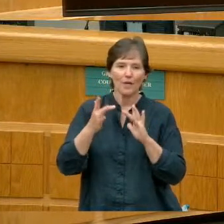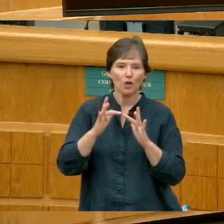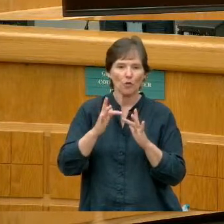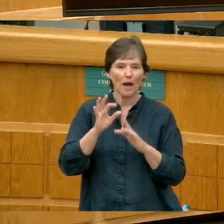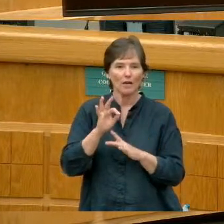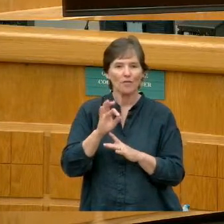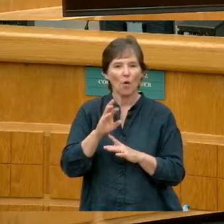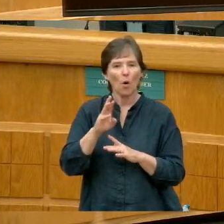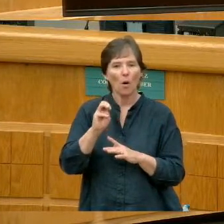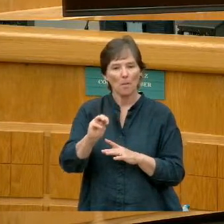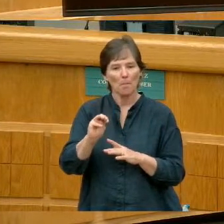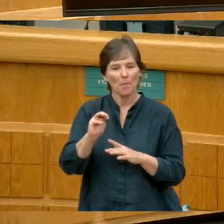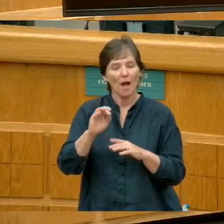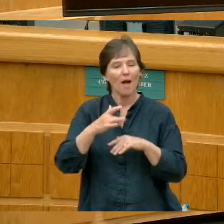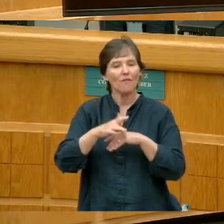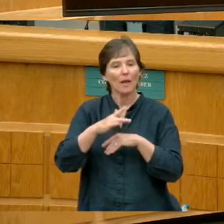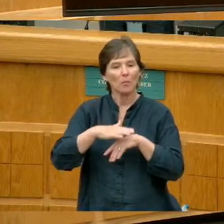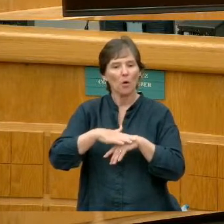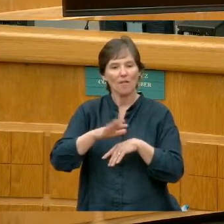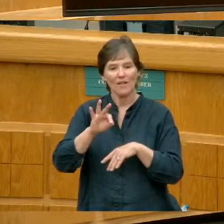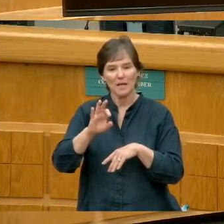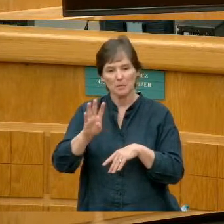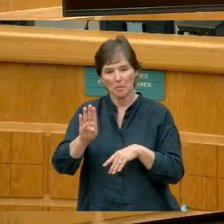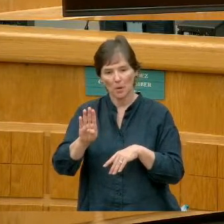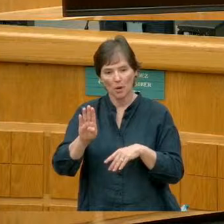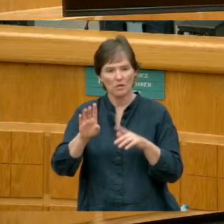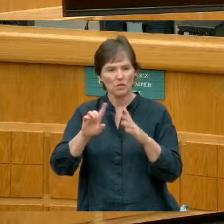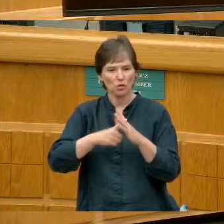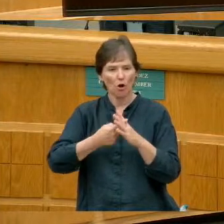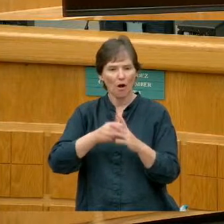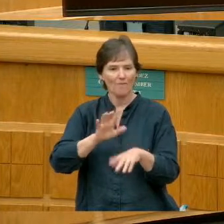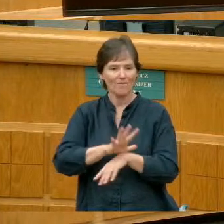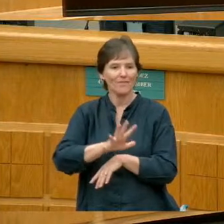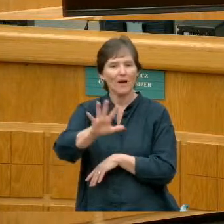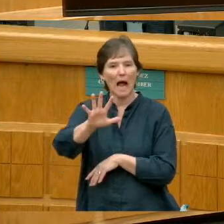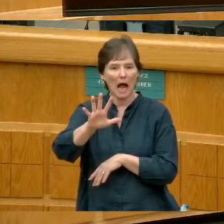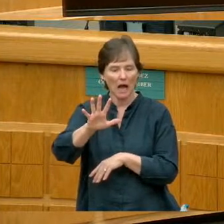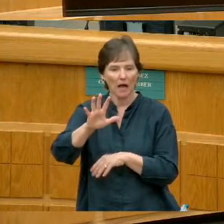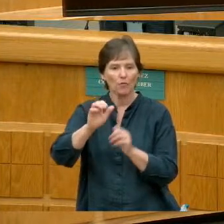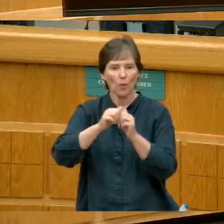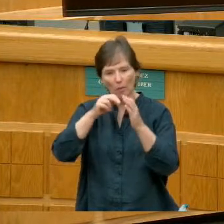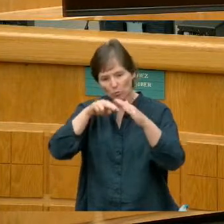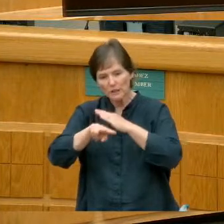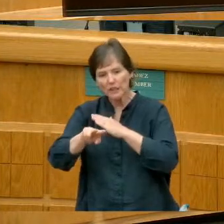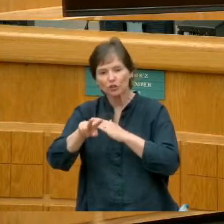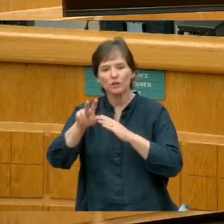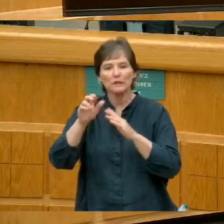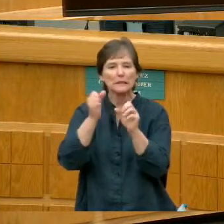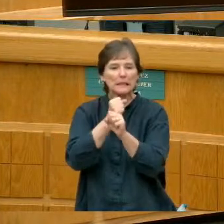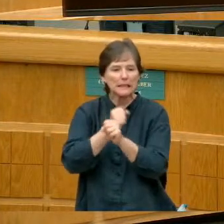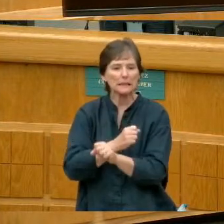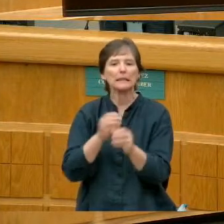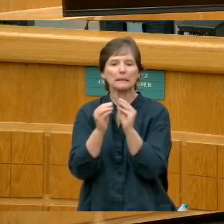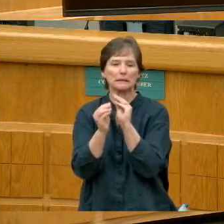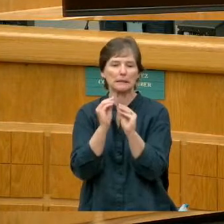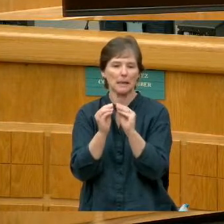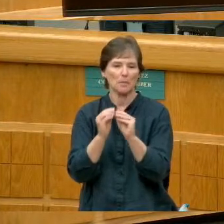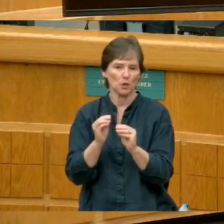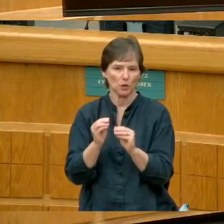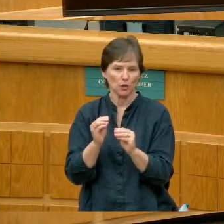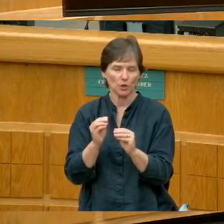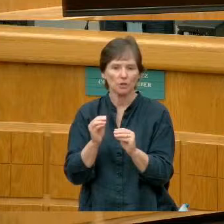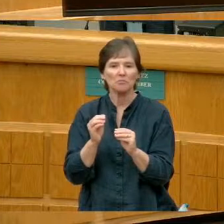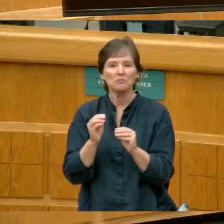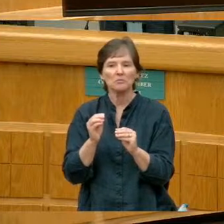You can get information back as you do during the week, but even more so on Friday. So we look forward to hearing